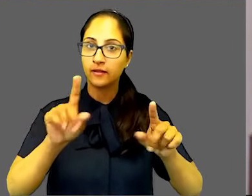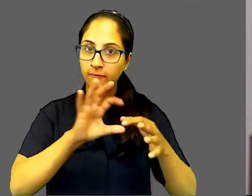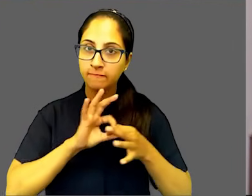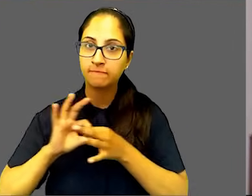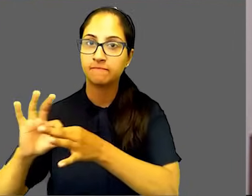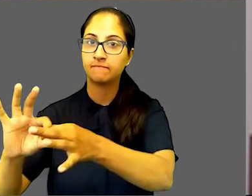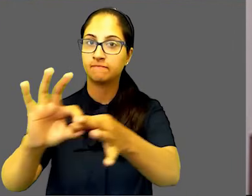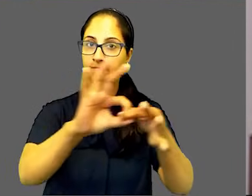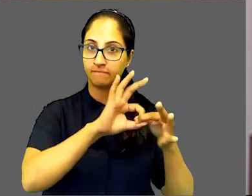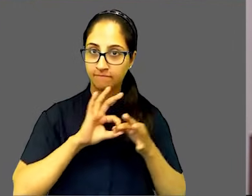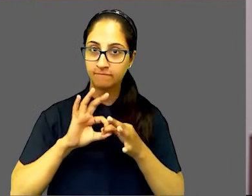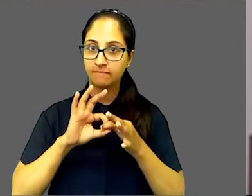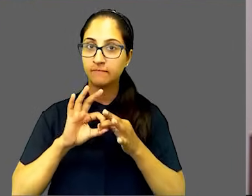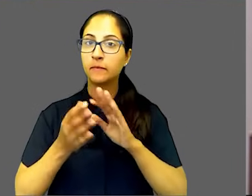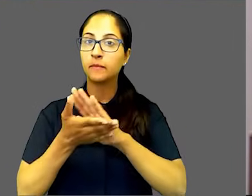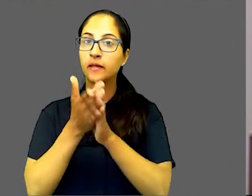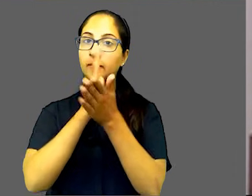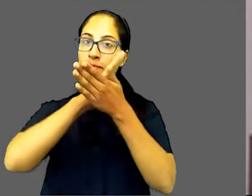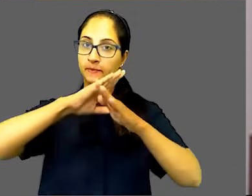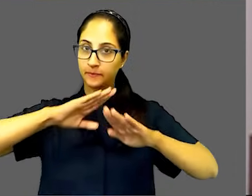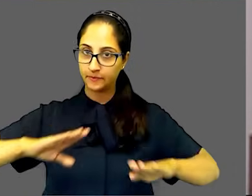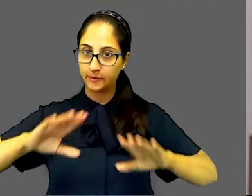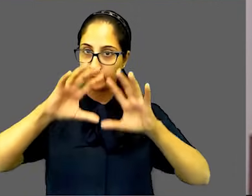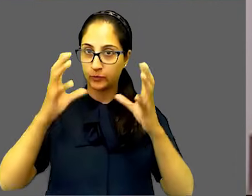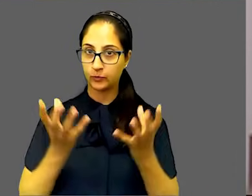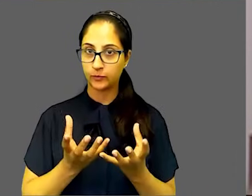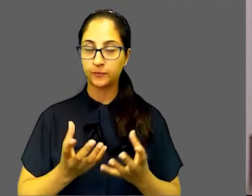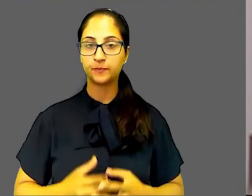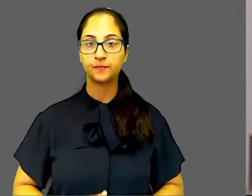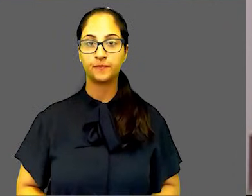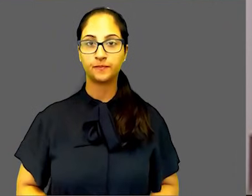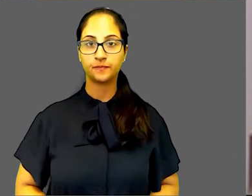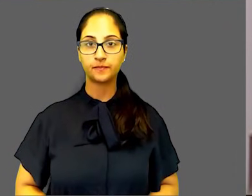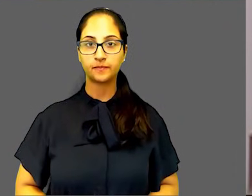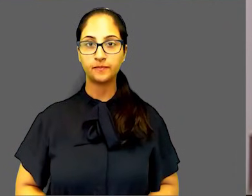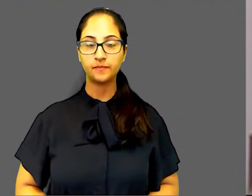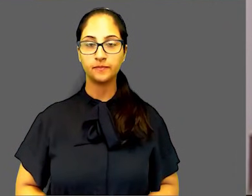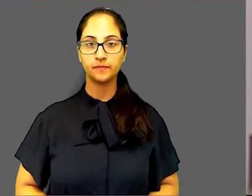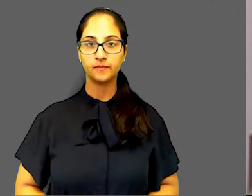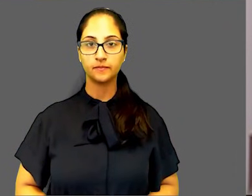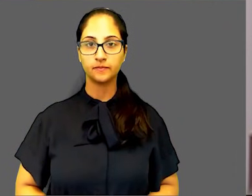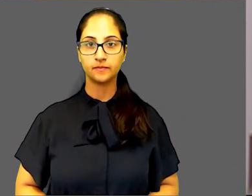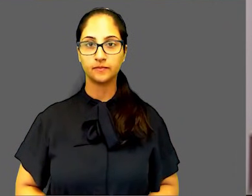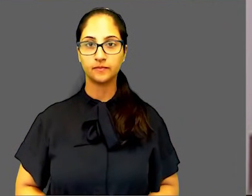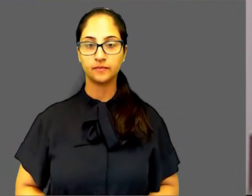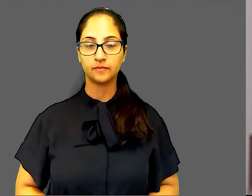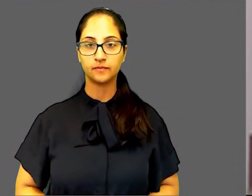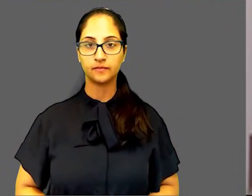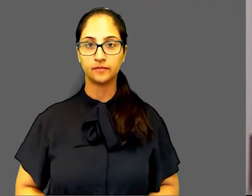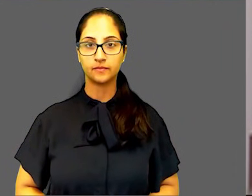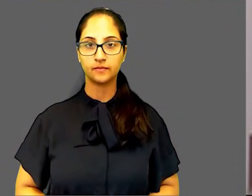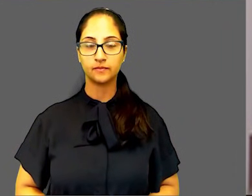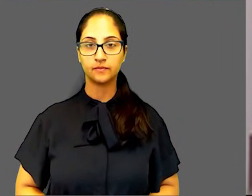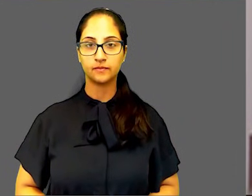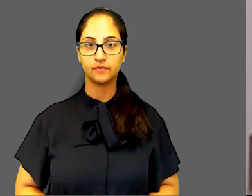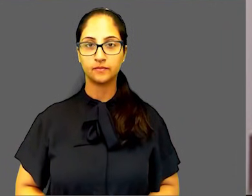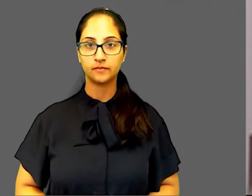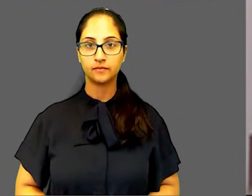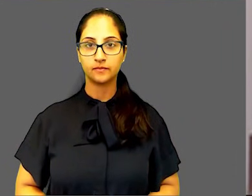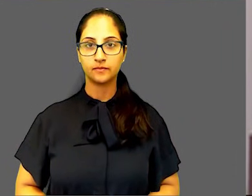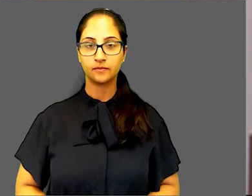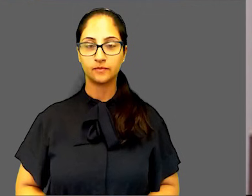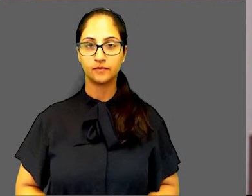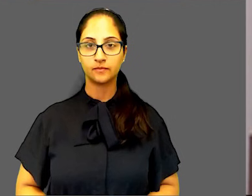important pathways toward a more pluralistic and peaceful world. All of these comments,